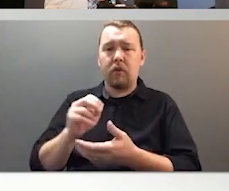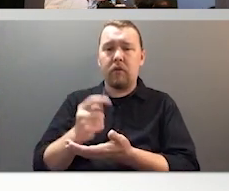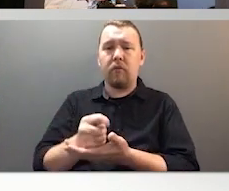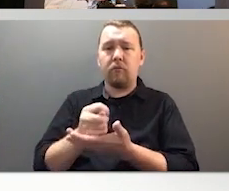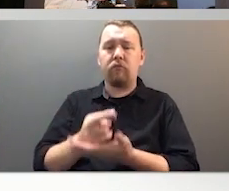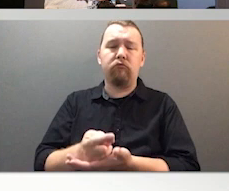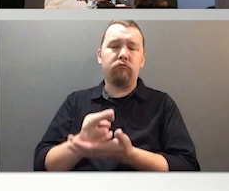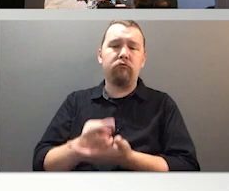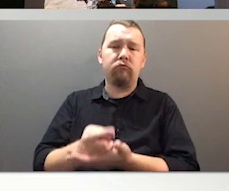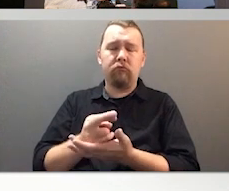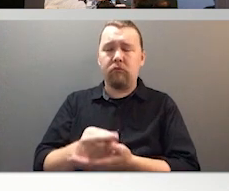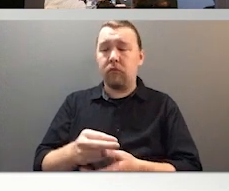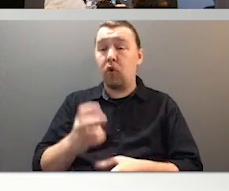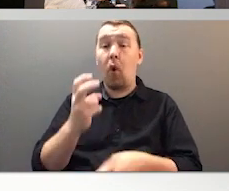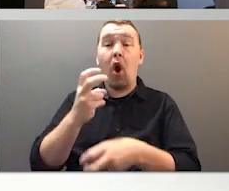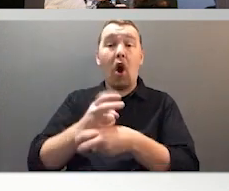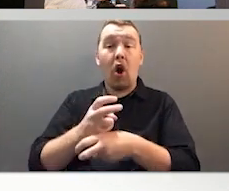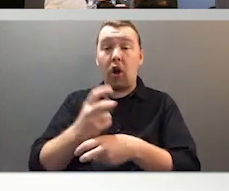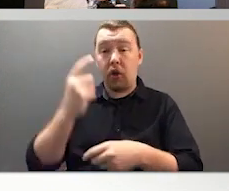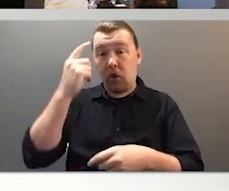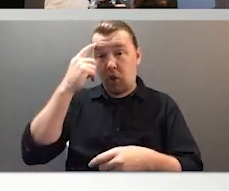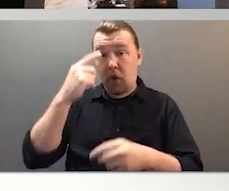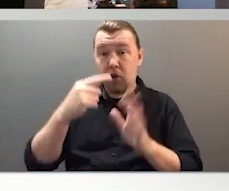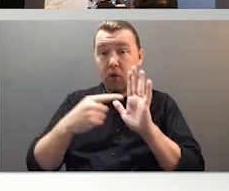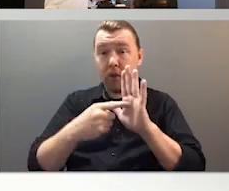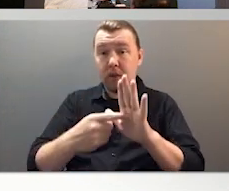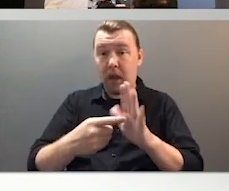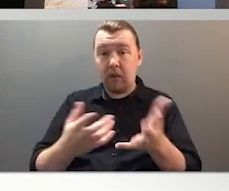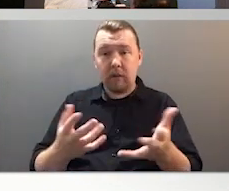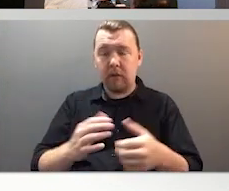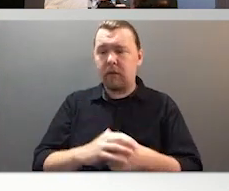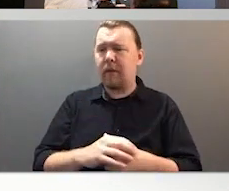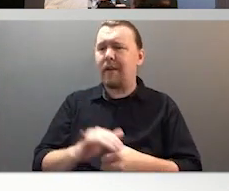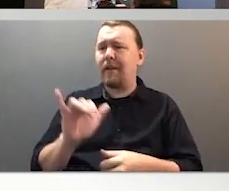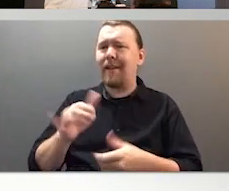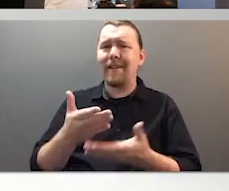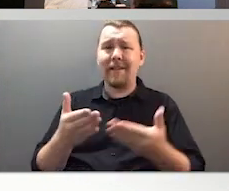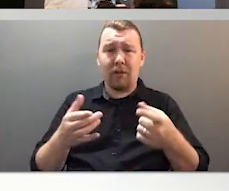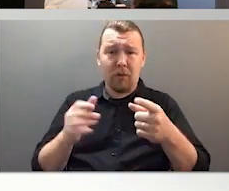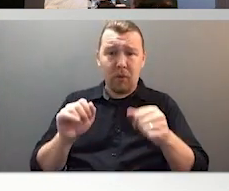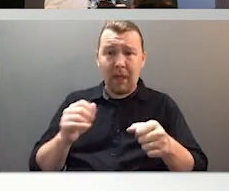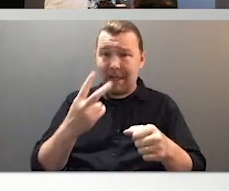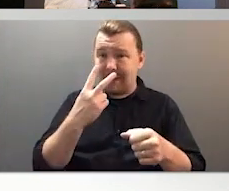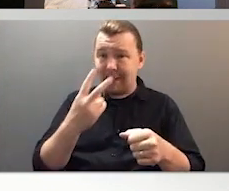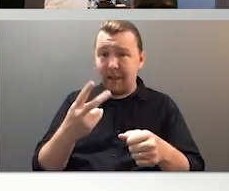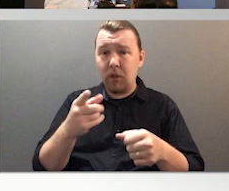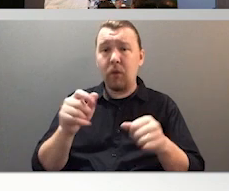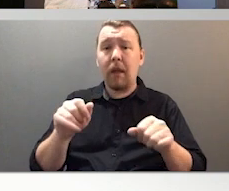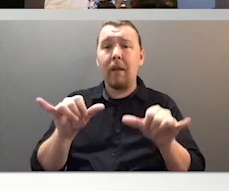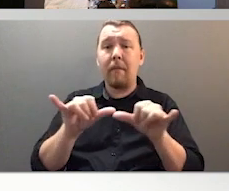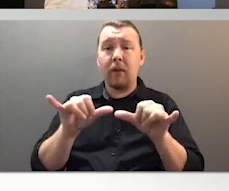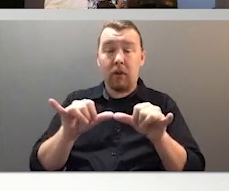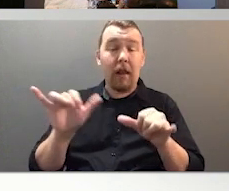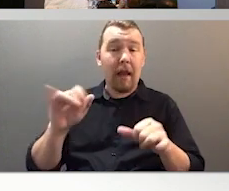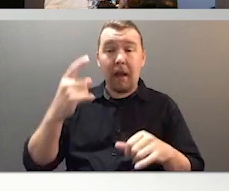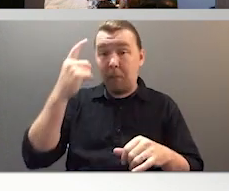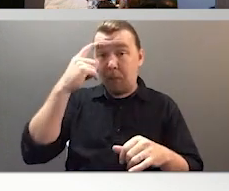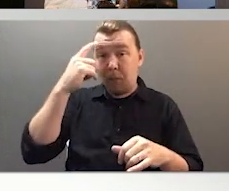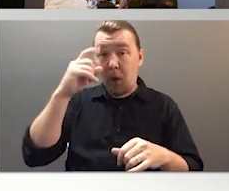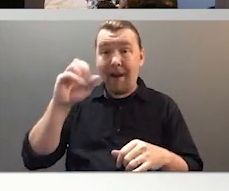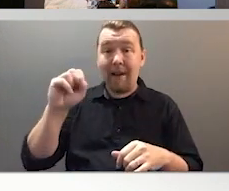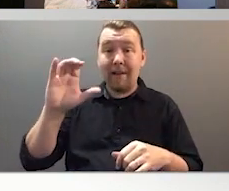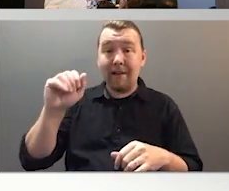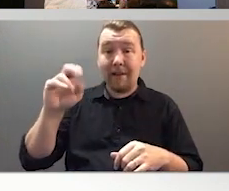So hard neurological signs. These are things that you can see and measure. So these are your brain scans,